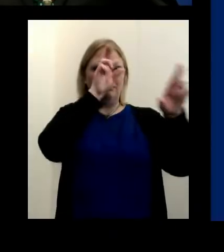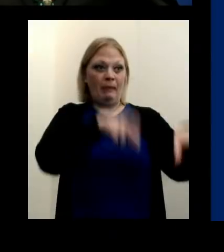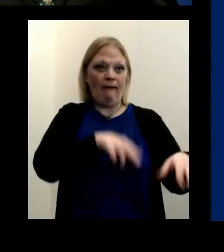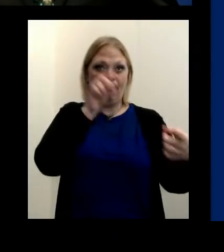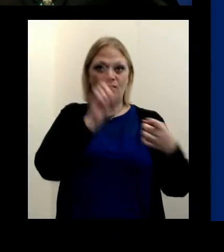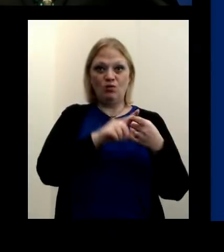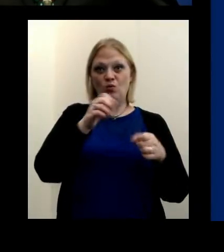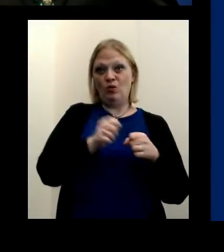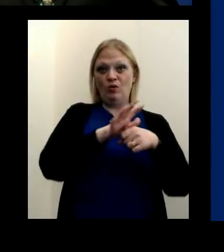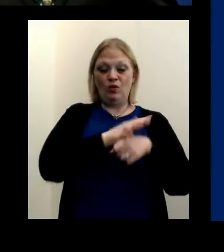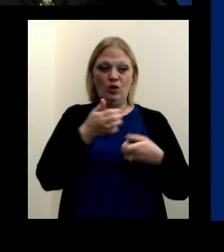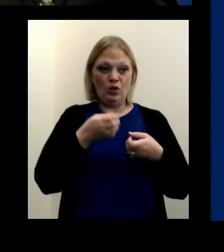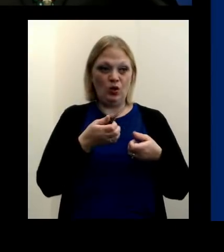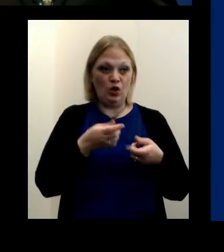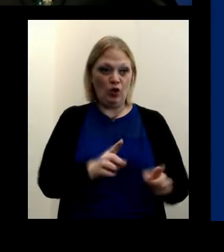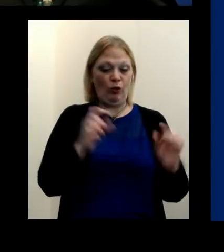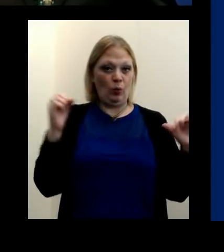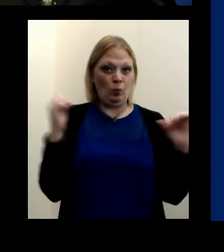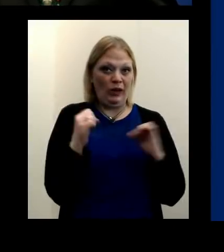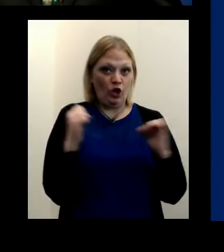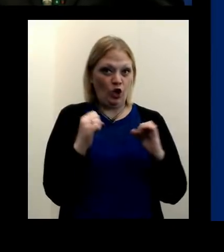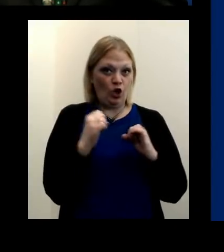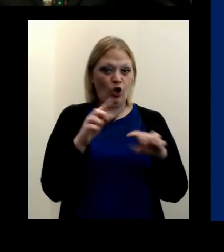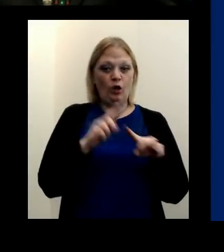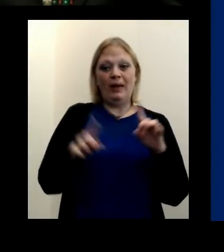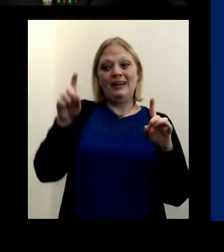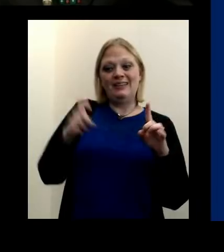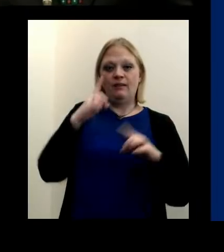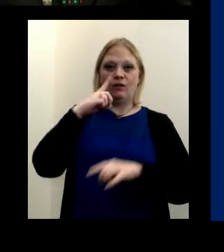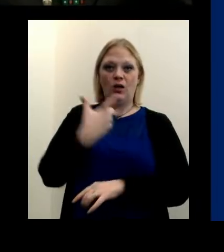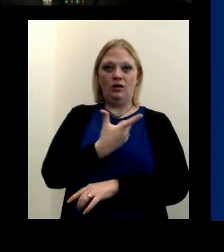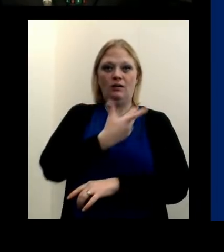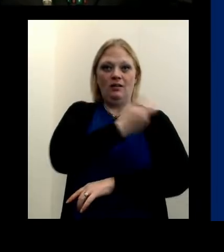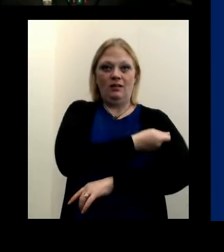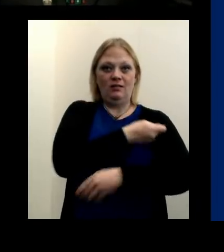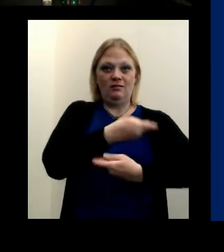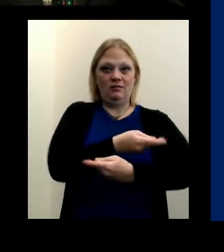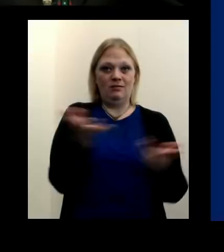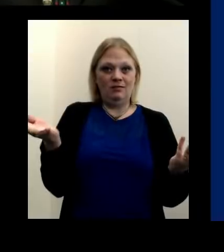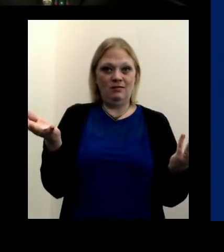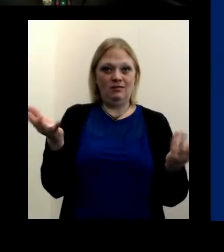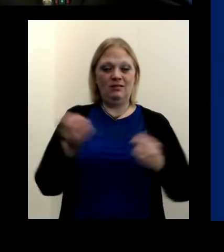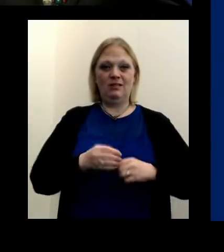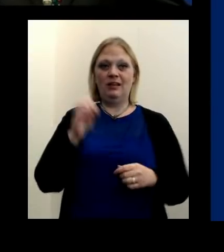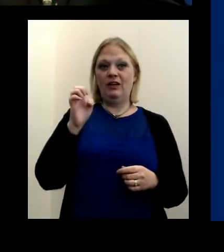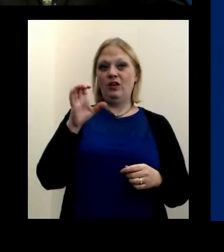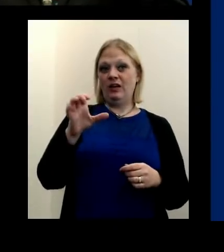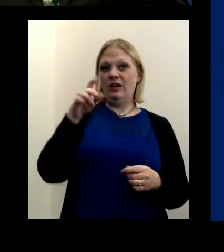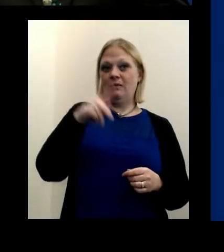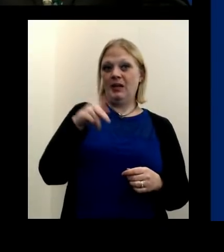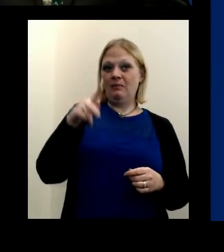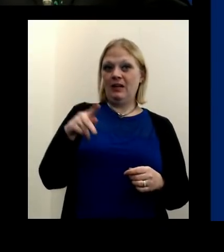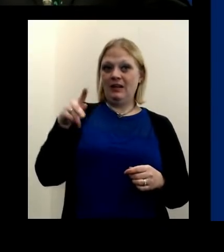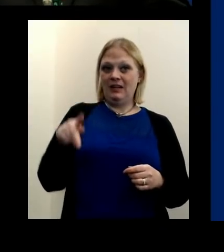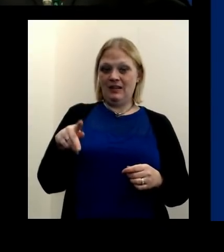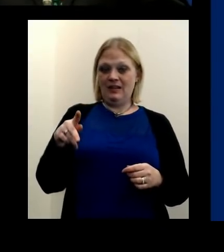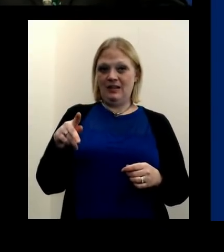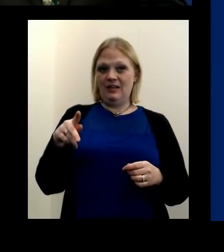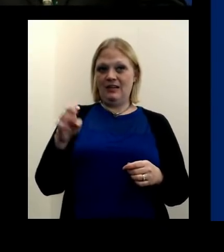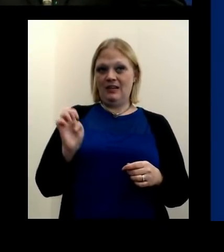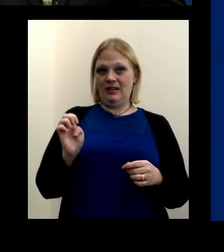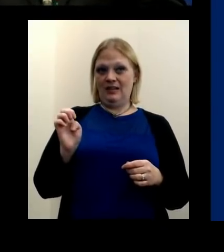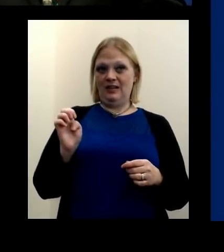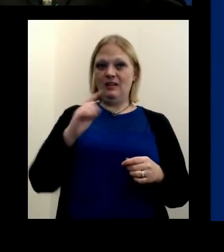COVID-19 during the winter, but what would be necessary for vaccine delivery. Erie County's PPE stockpile